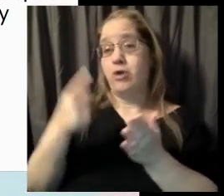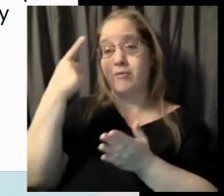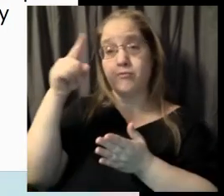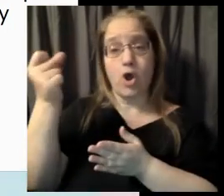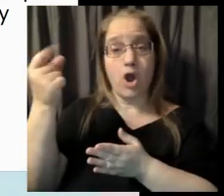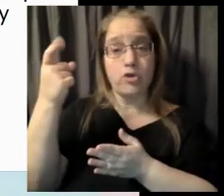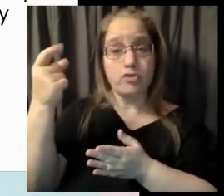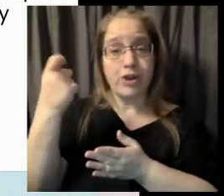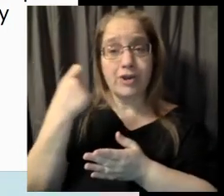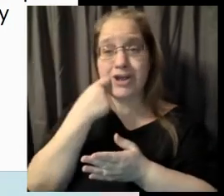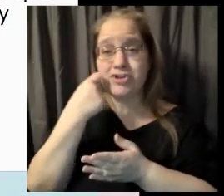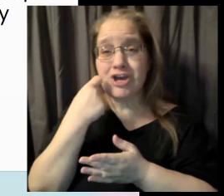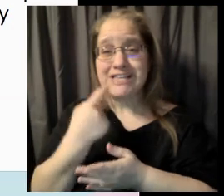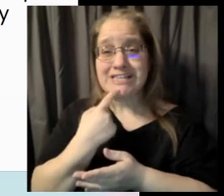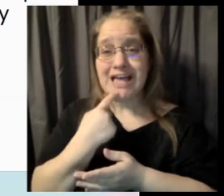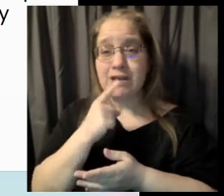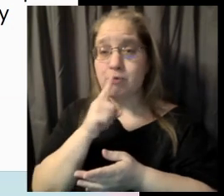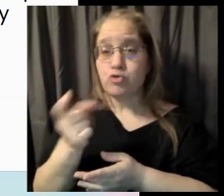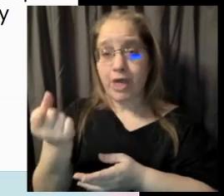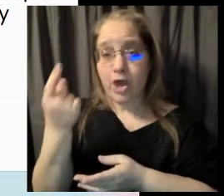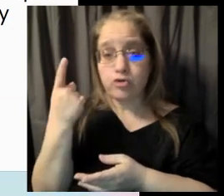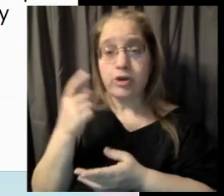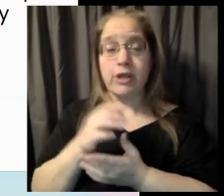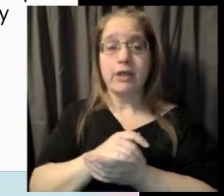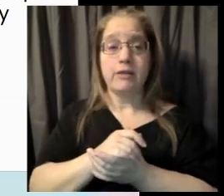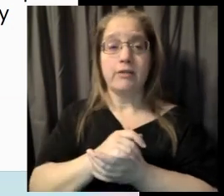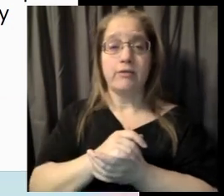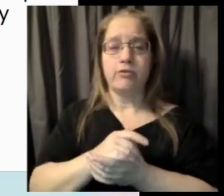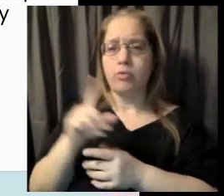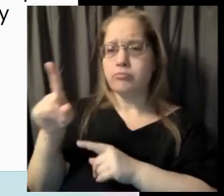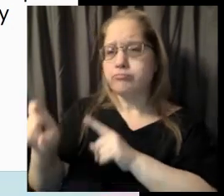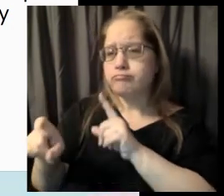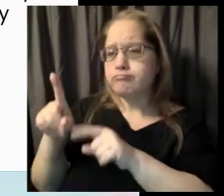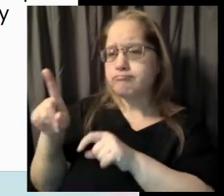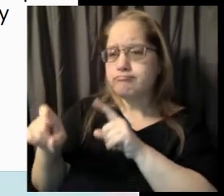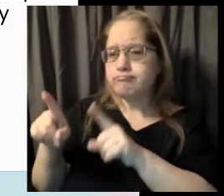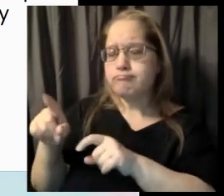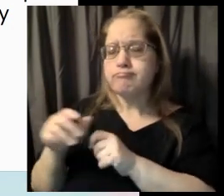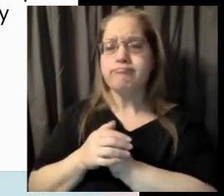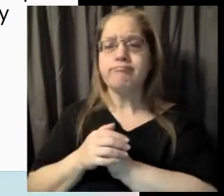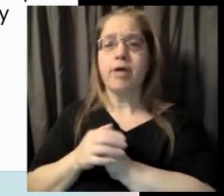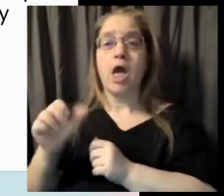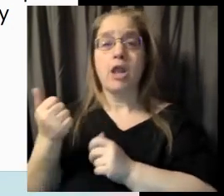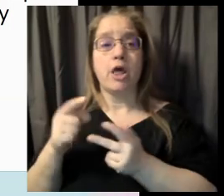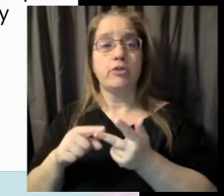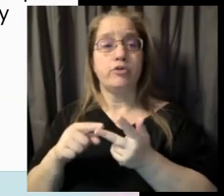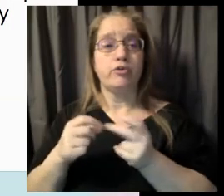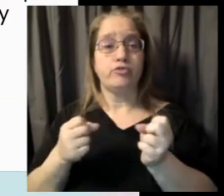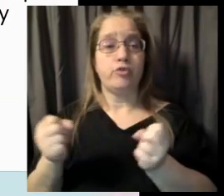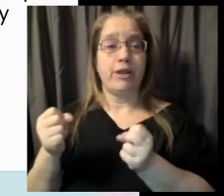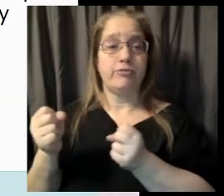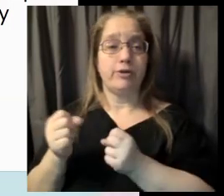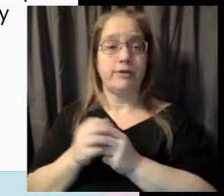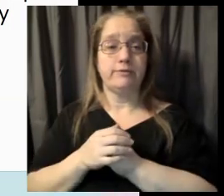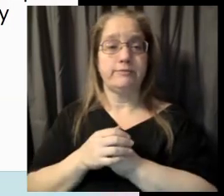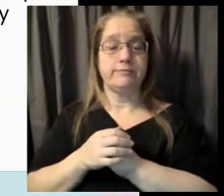just said to make sure they understand. So asking those questions. And then another strategy to use for